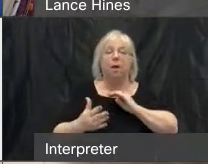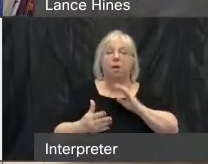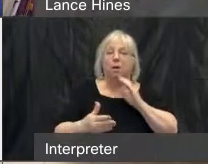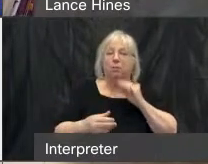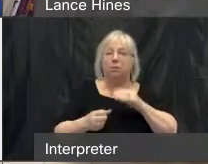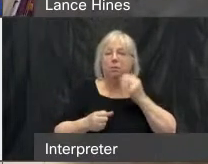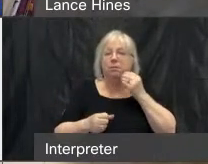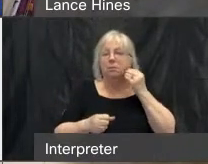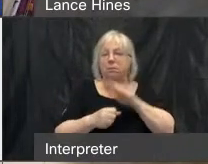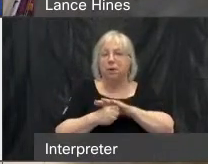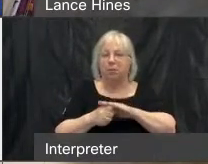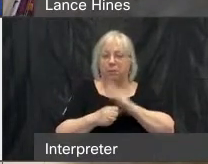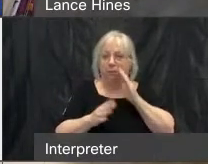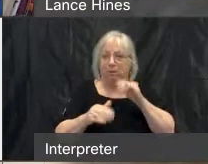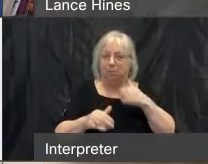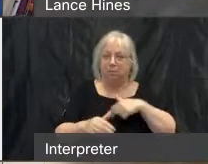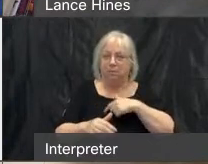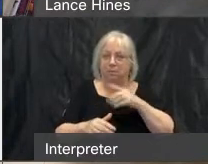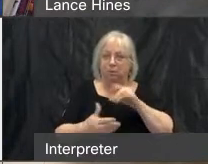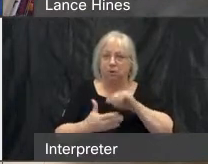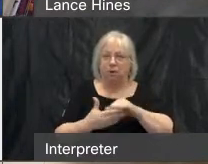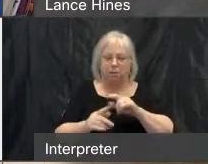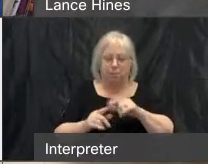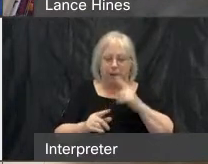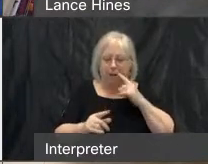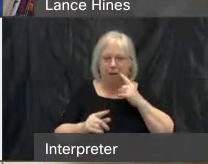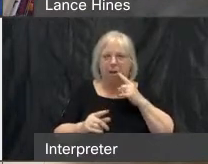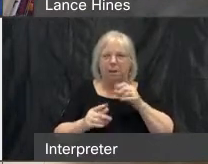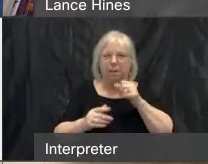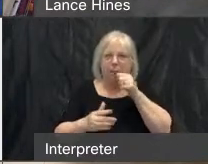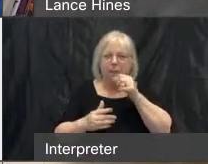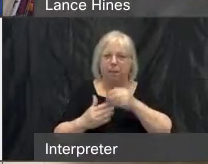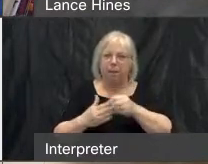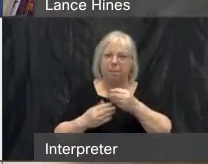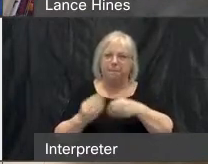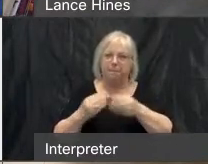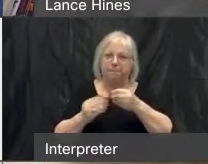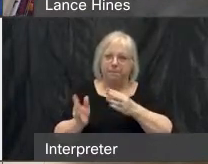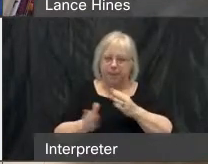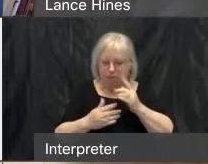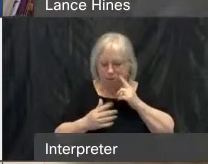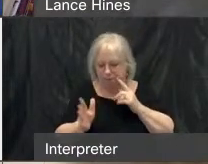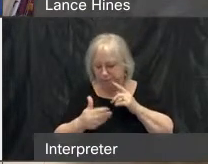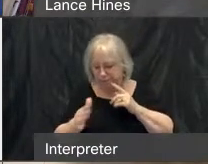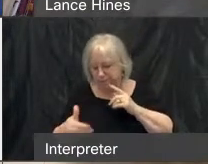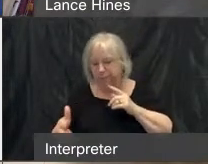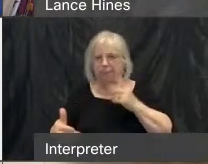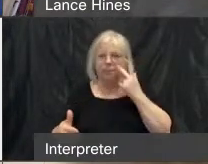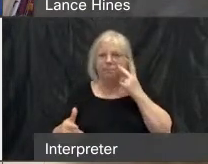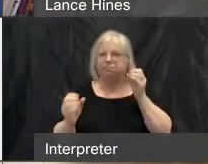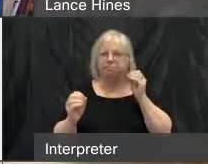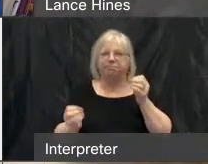I looked through the budget, I didn't see that much of an increase in picking up things like that and taking care